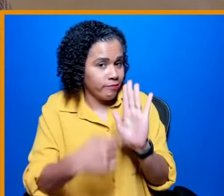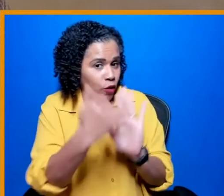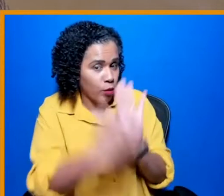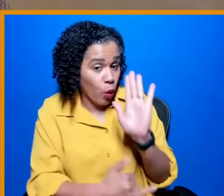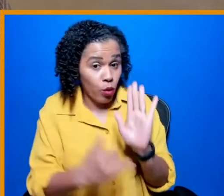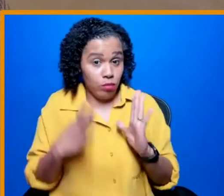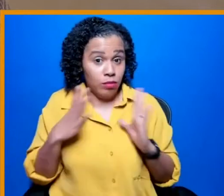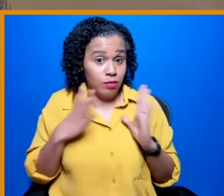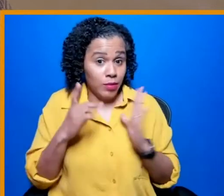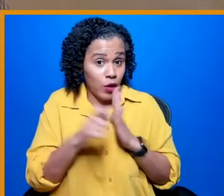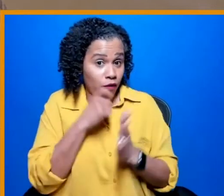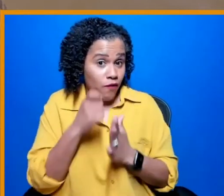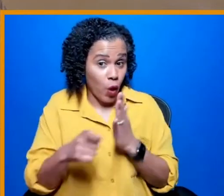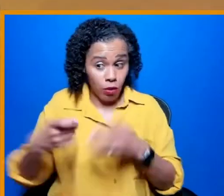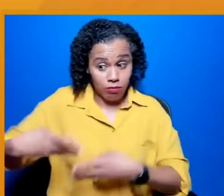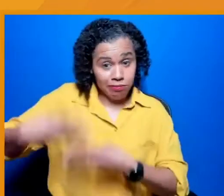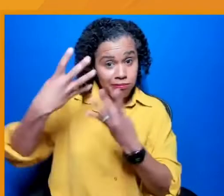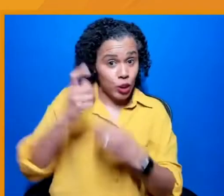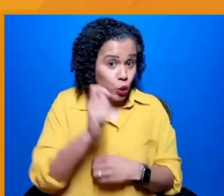in your polling tab shortly.